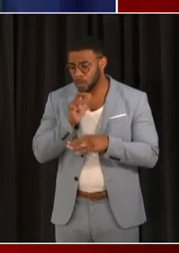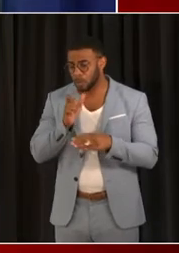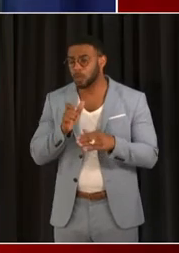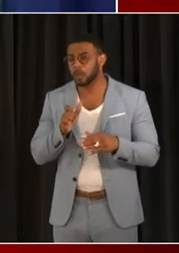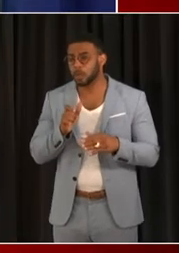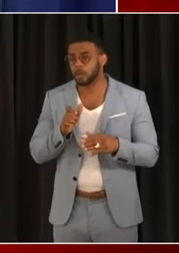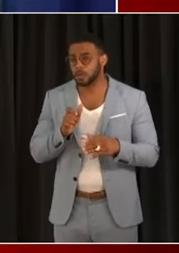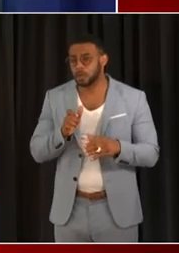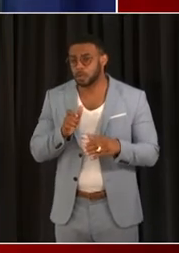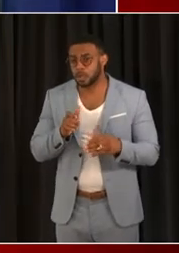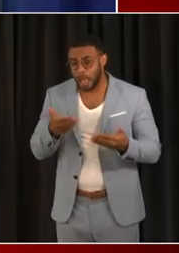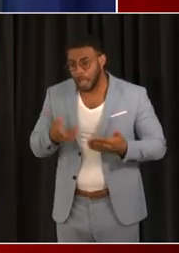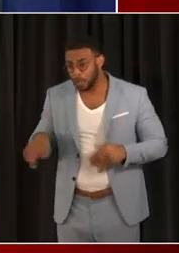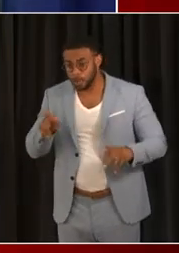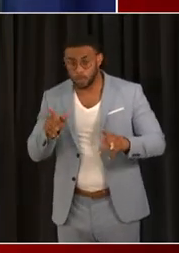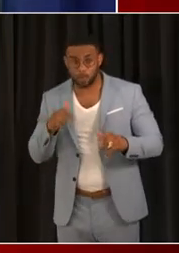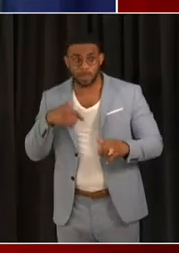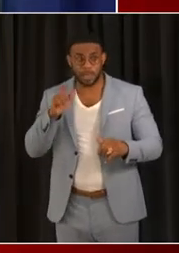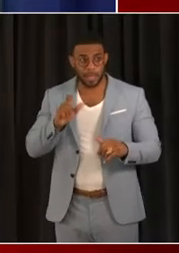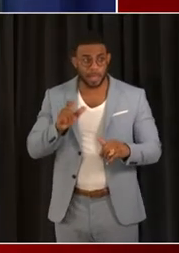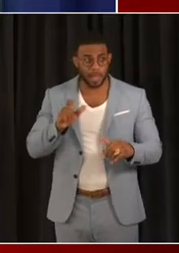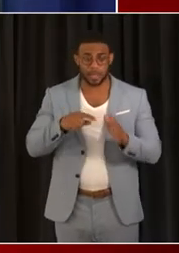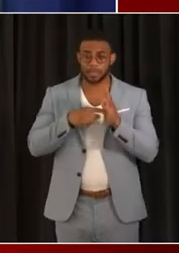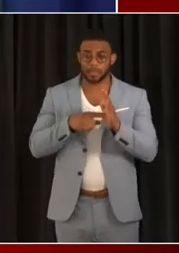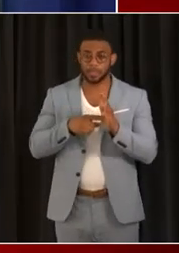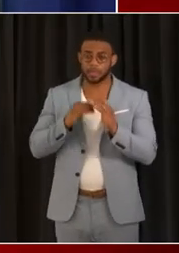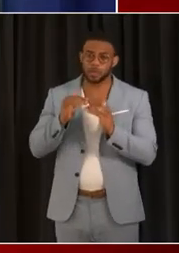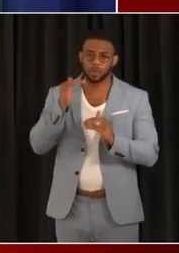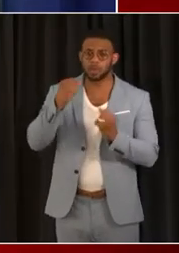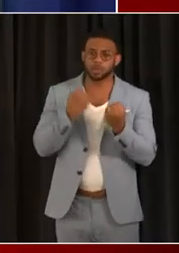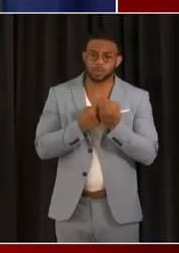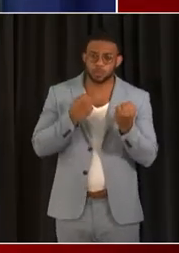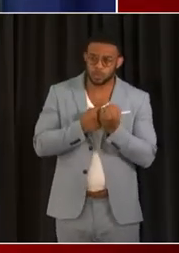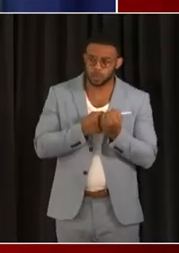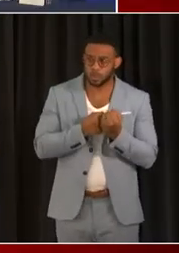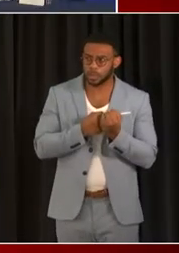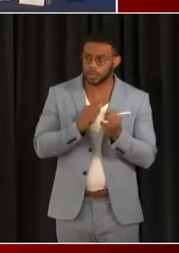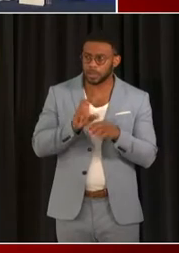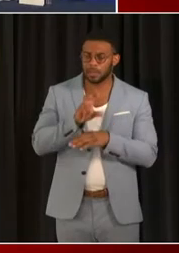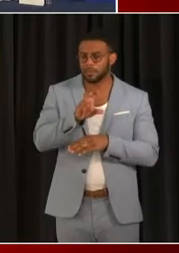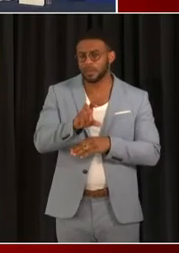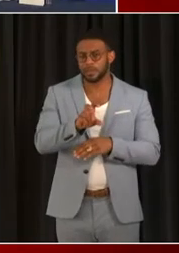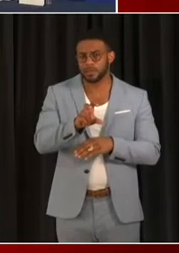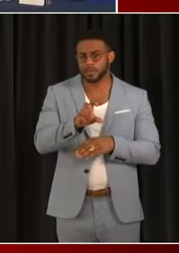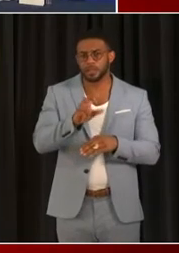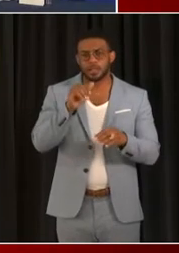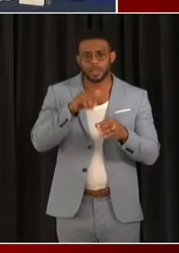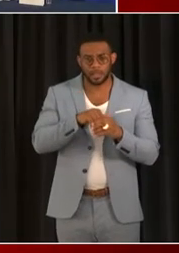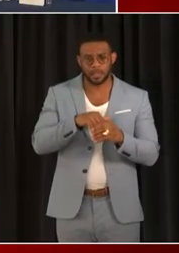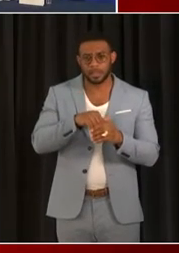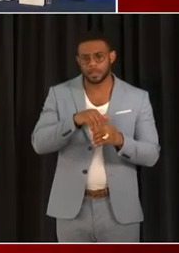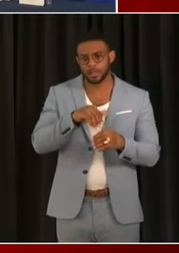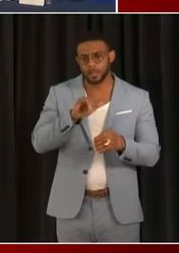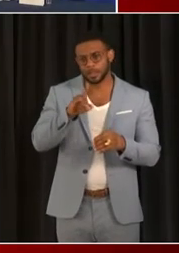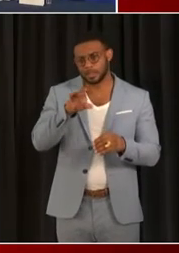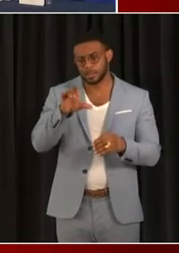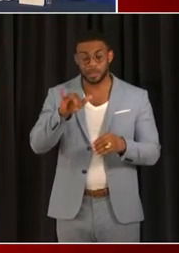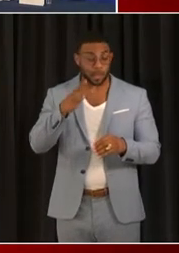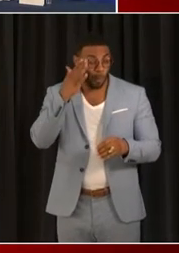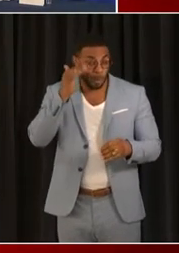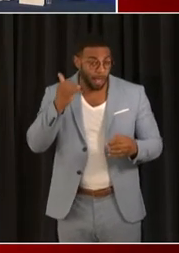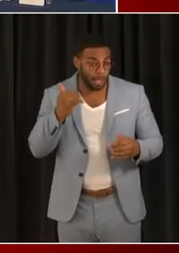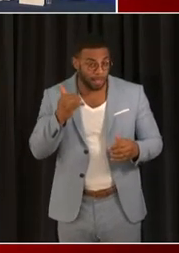who are going to hire those folks. And so we've got to demonstrate greater support and investment in minority-owned business in the District